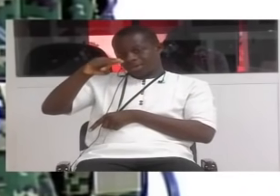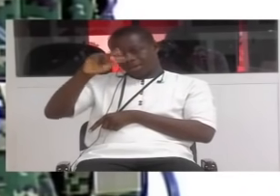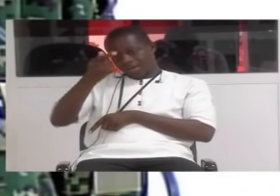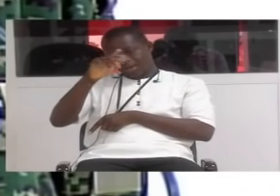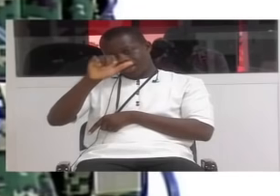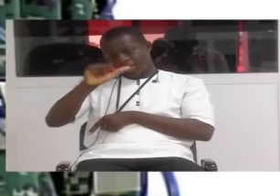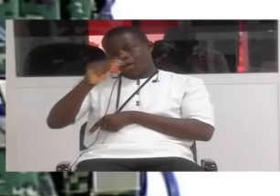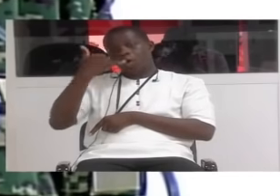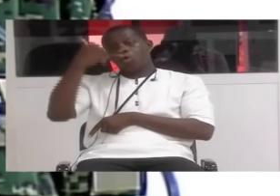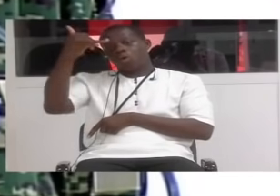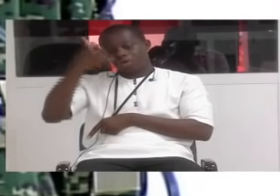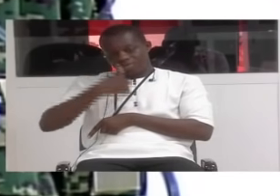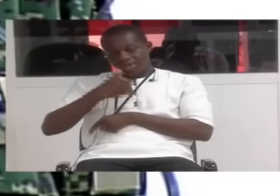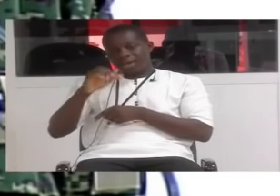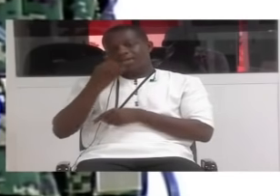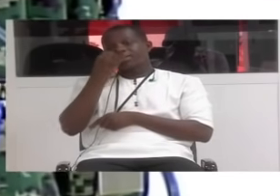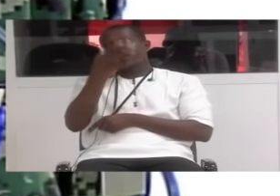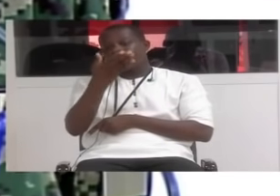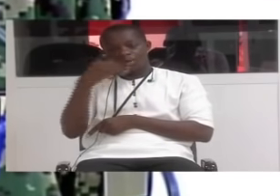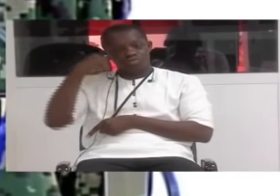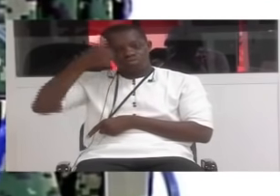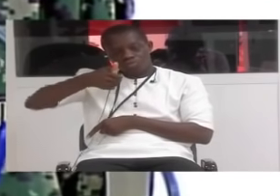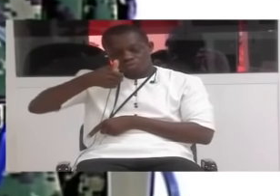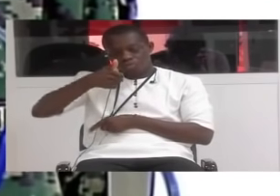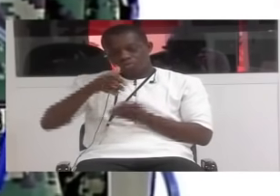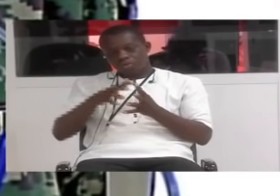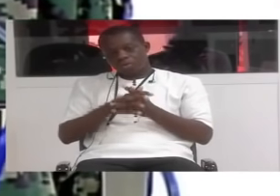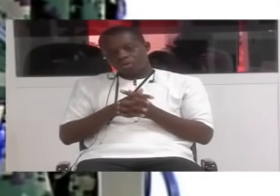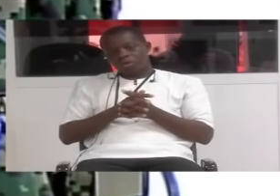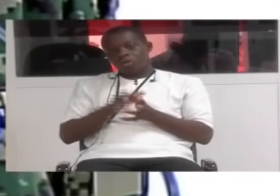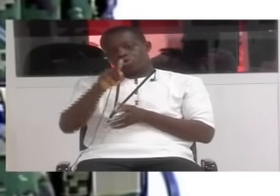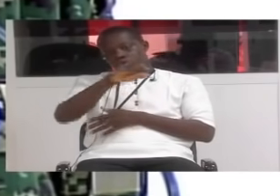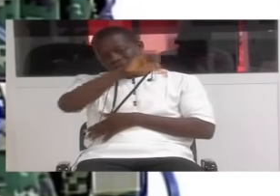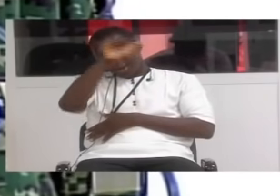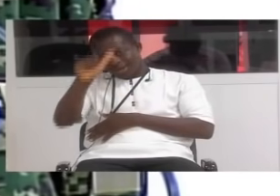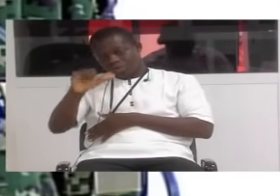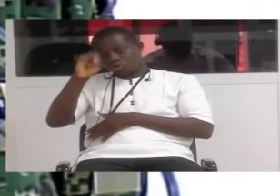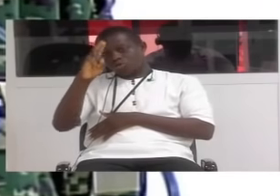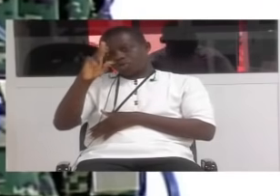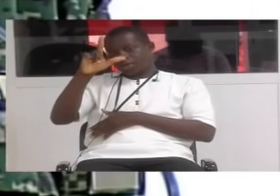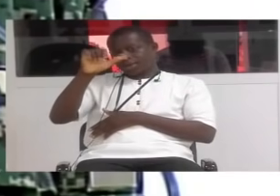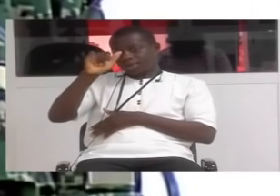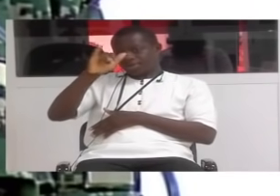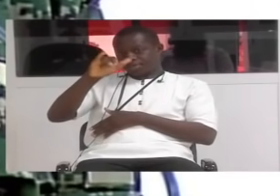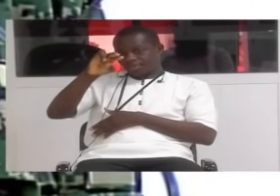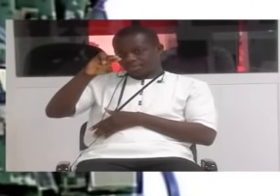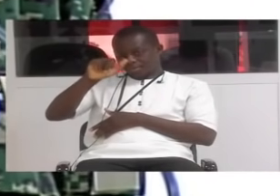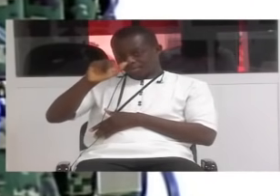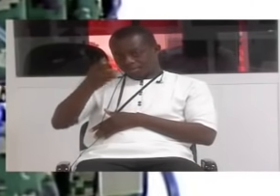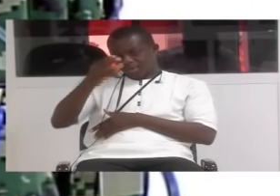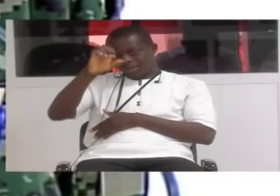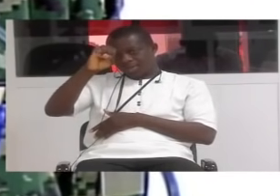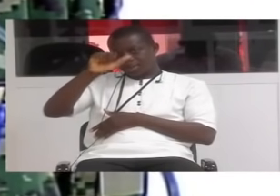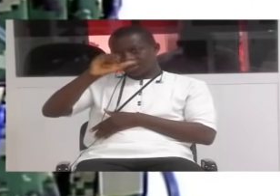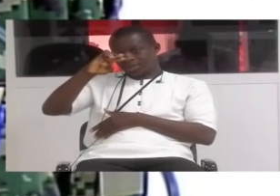and he said to me tomorrow Inin Suleiman Sambu. You and Suleiman Sambu. Al nyanta na